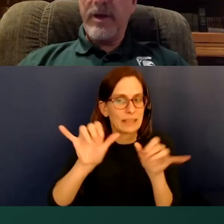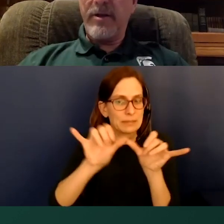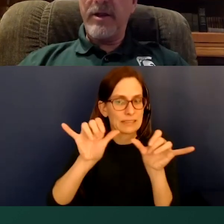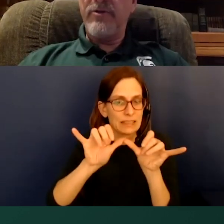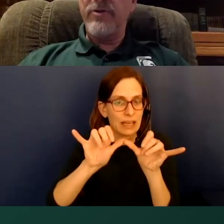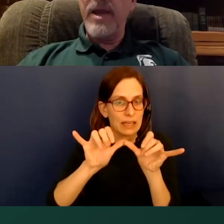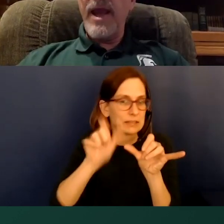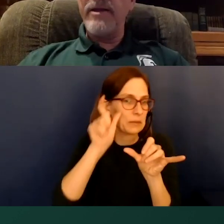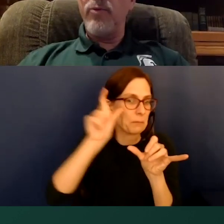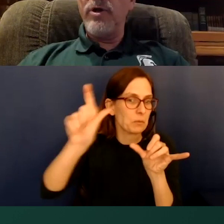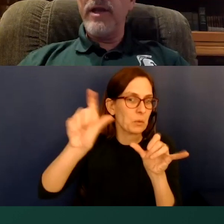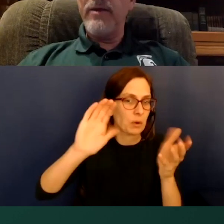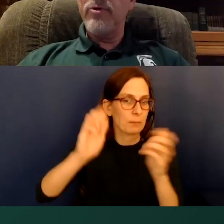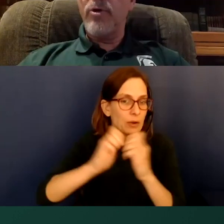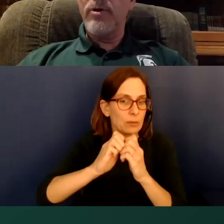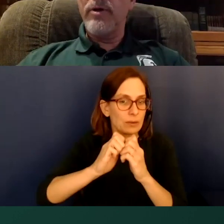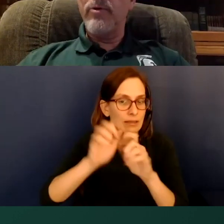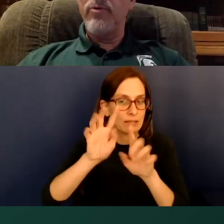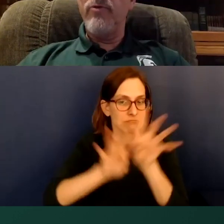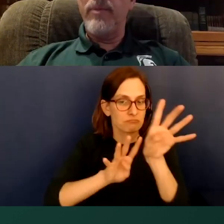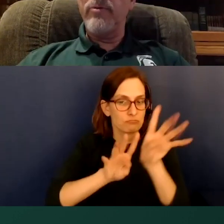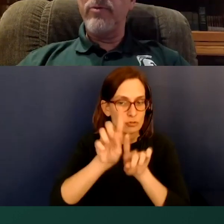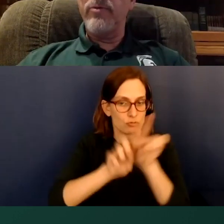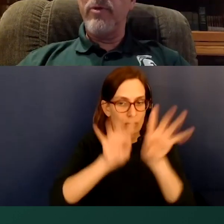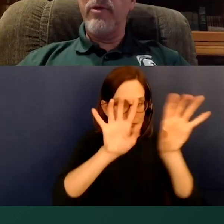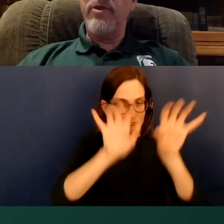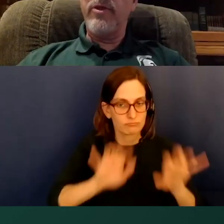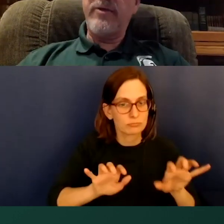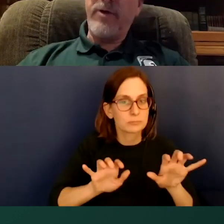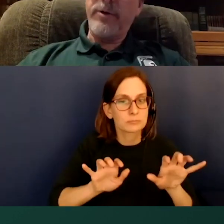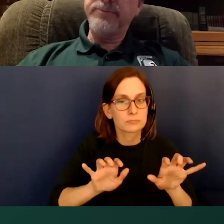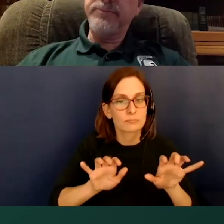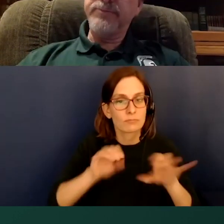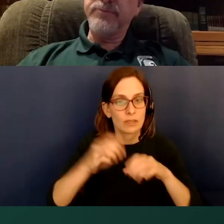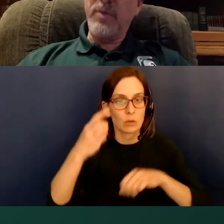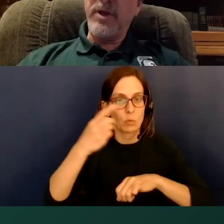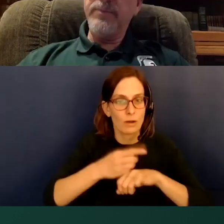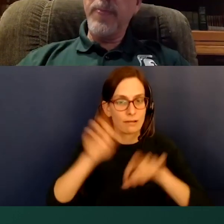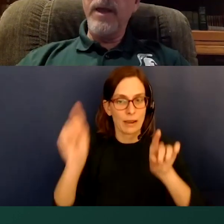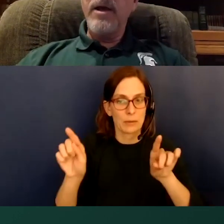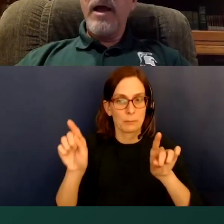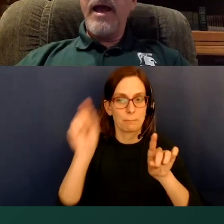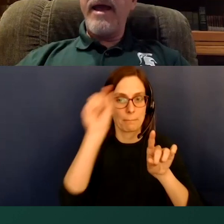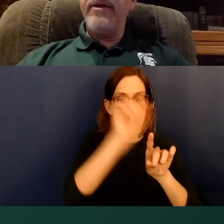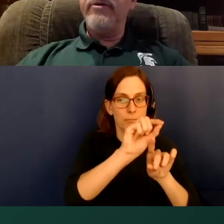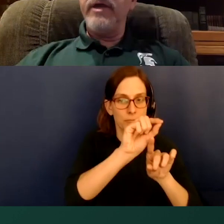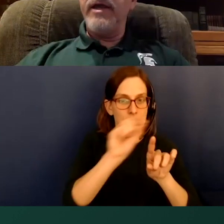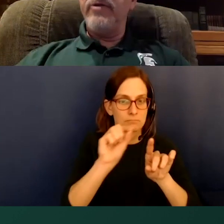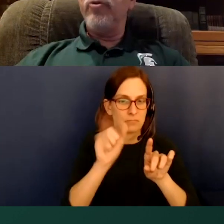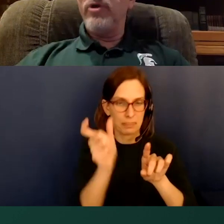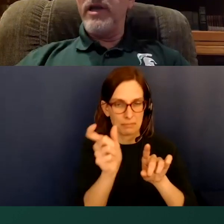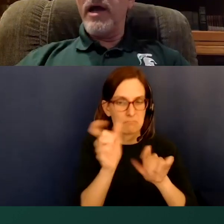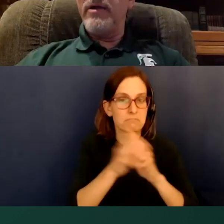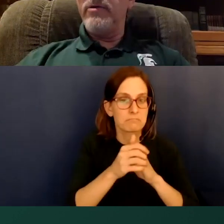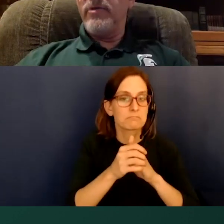terms of the constellation. And in one day, it would move about that far. Okay. And